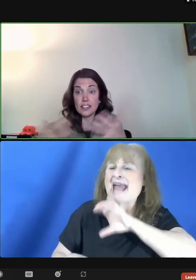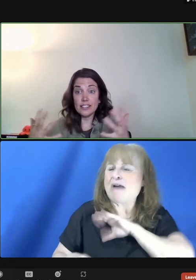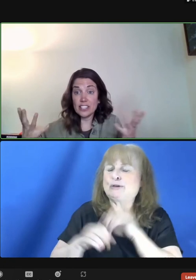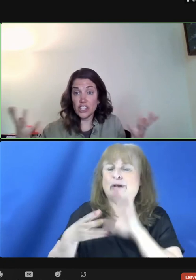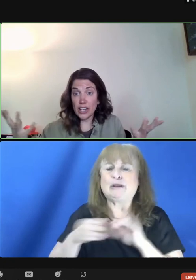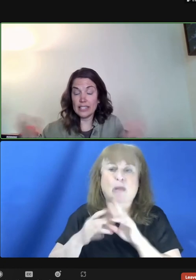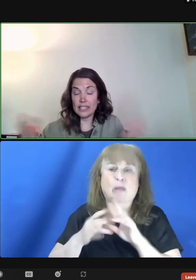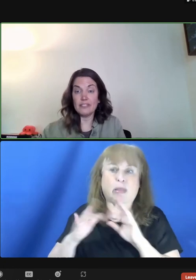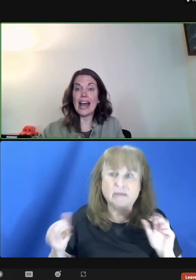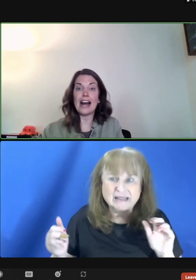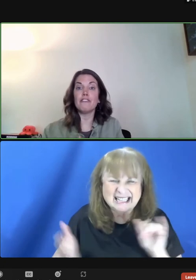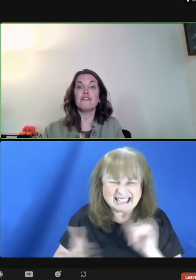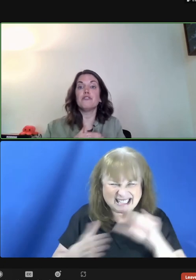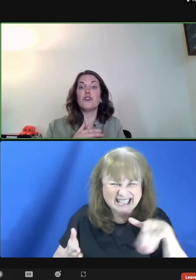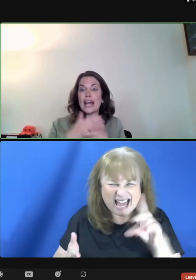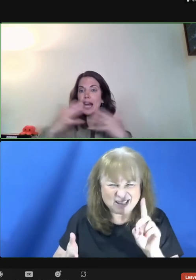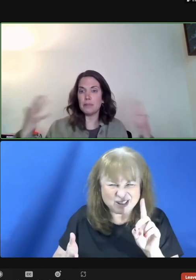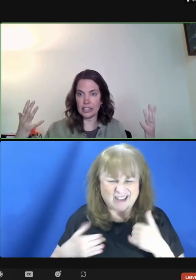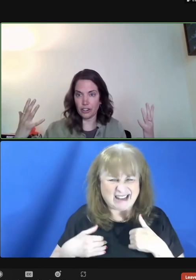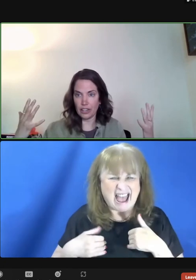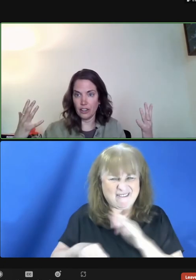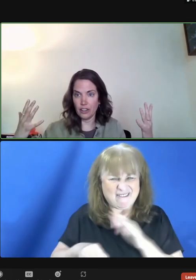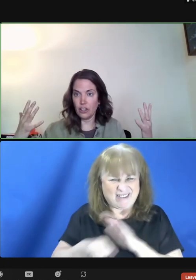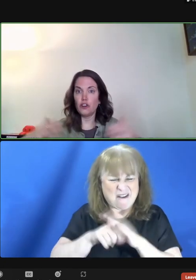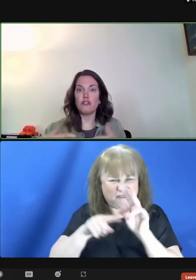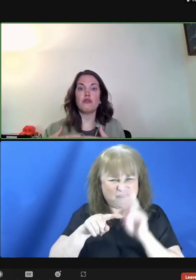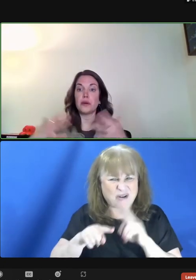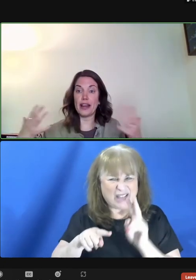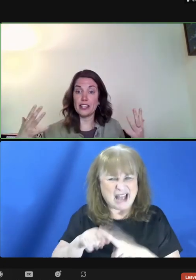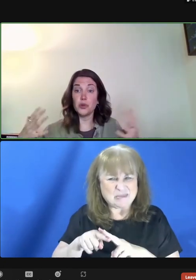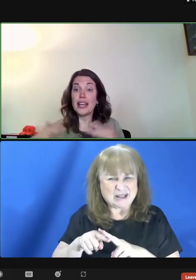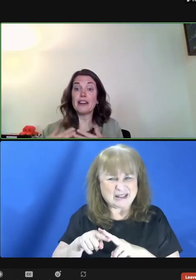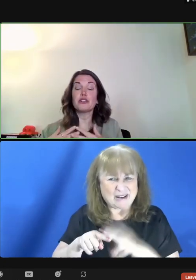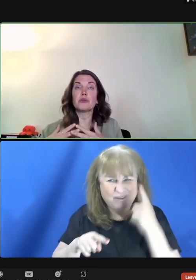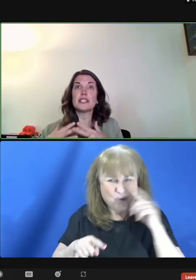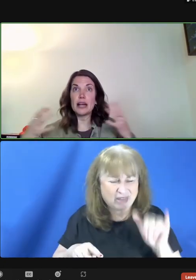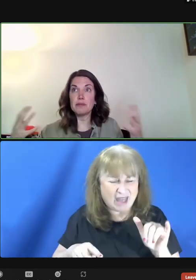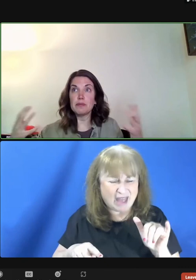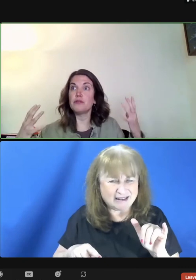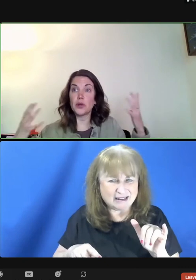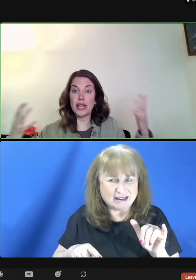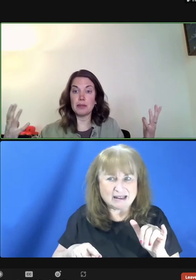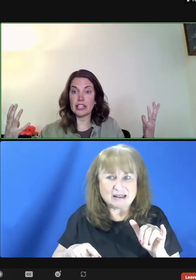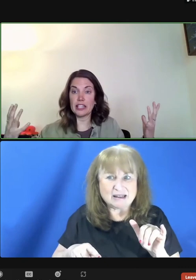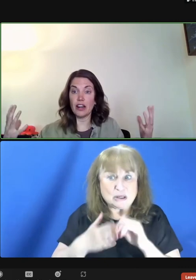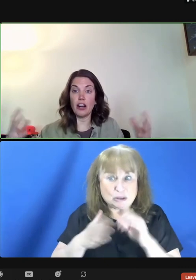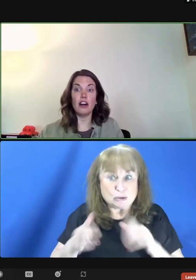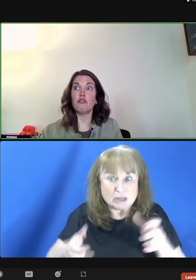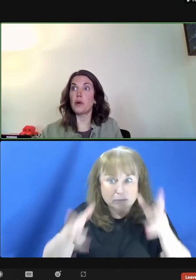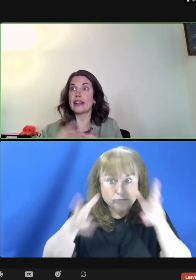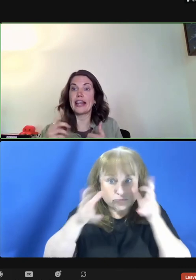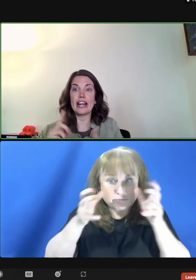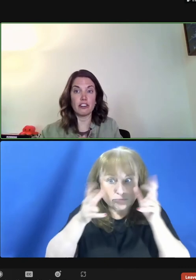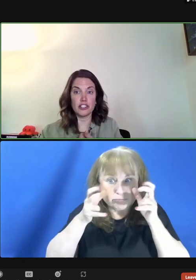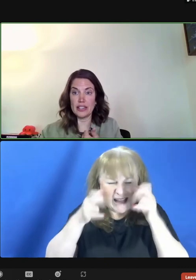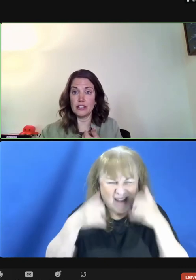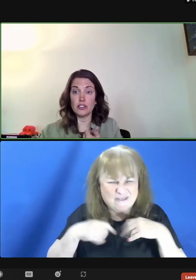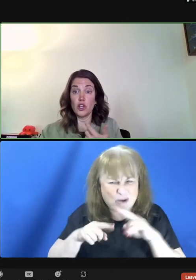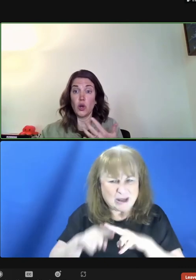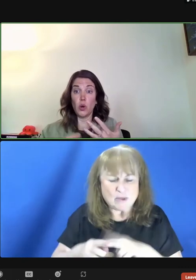things. Does that child even have the vocabulary for that? Do they have the receptive vocabulary of what